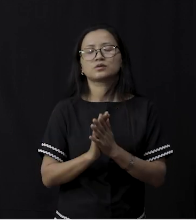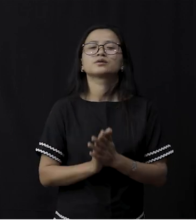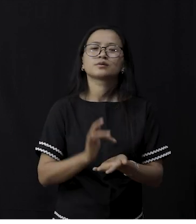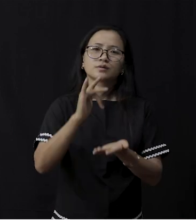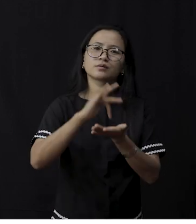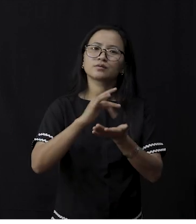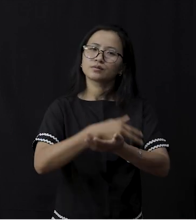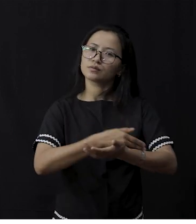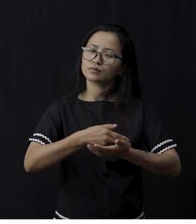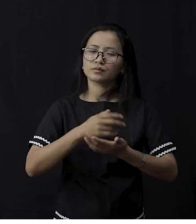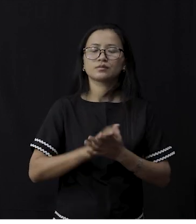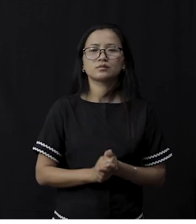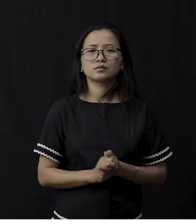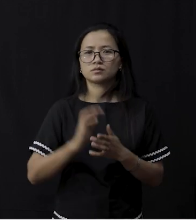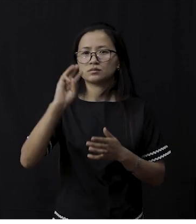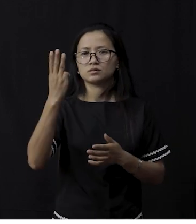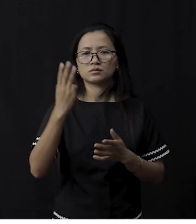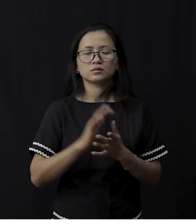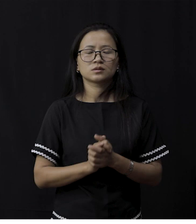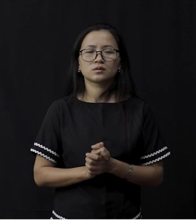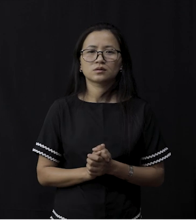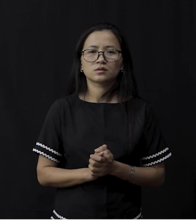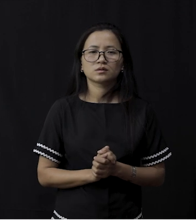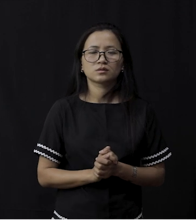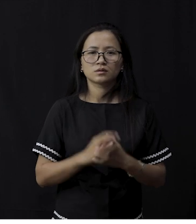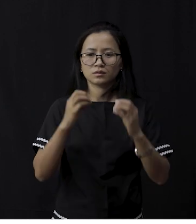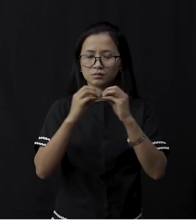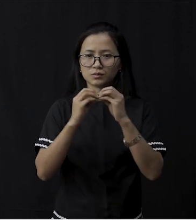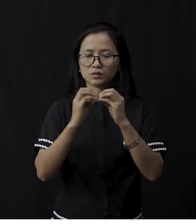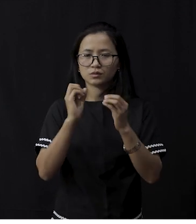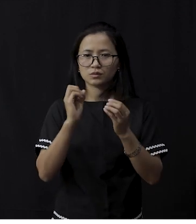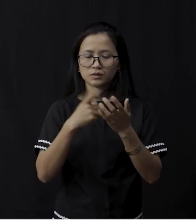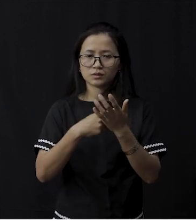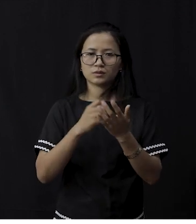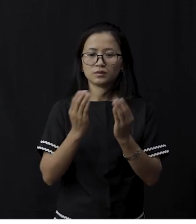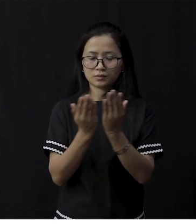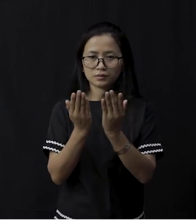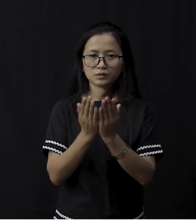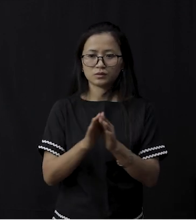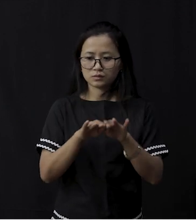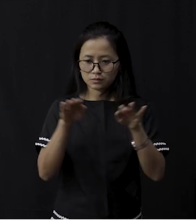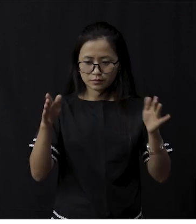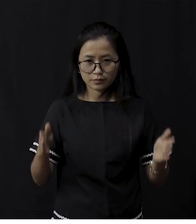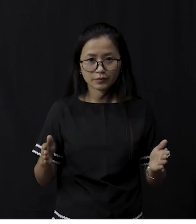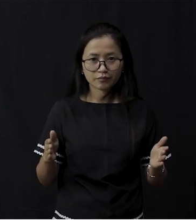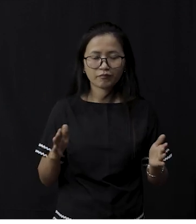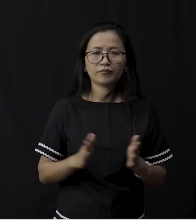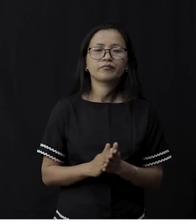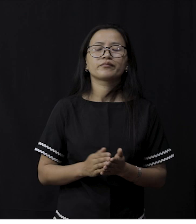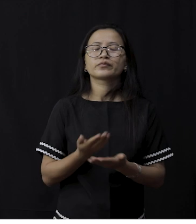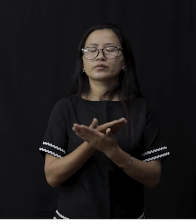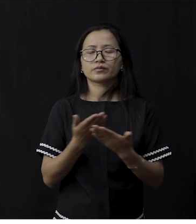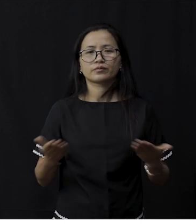place. Then comes your number 3 sentence. The book is on the desk. So book, a name of a thing.